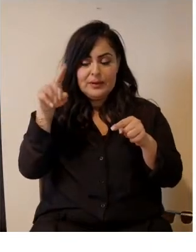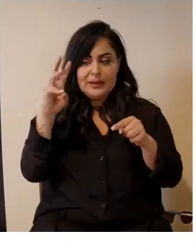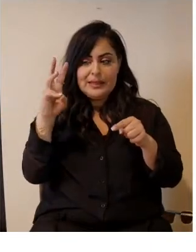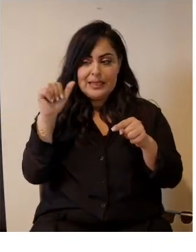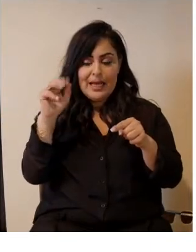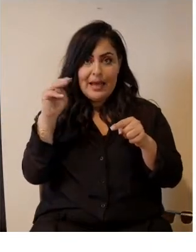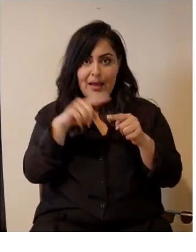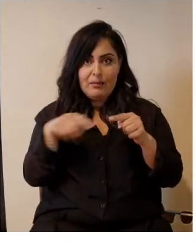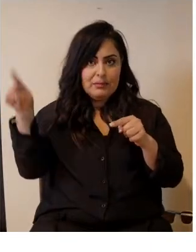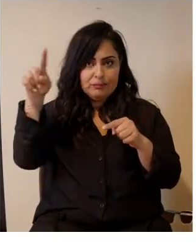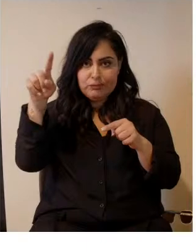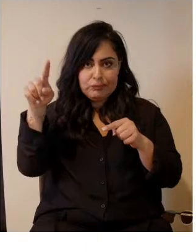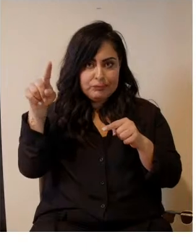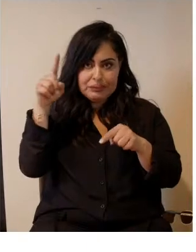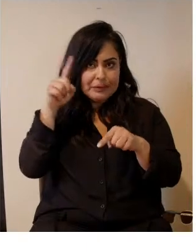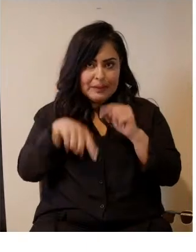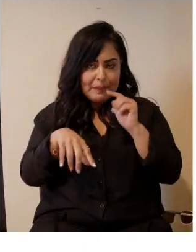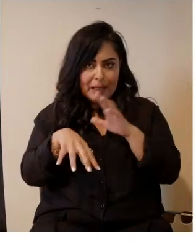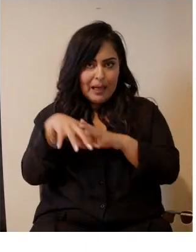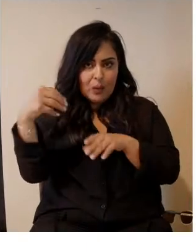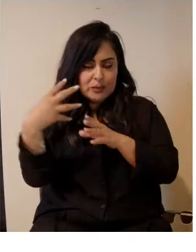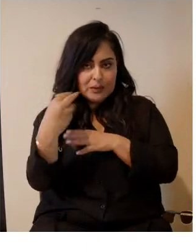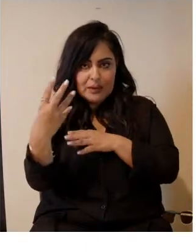6 a.m. every day.